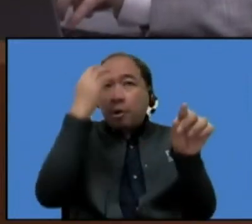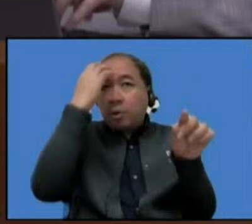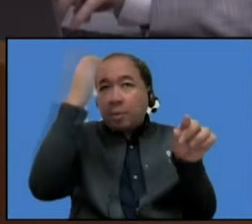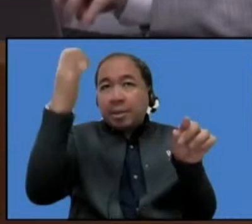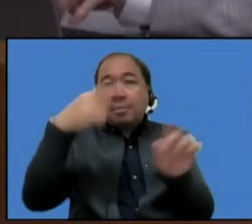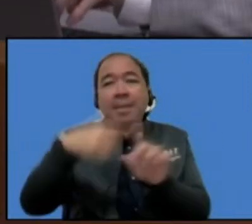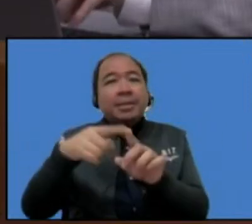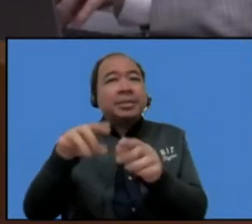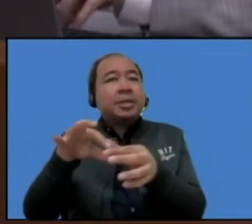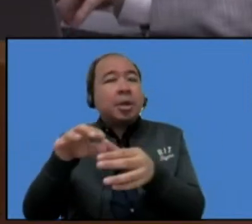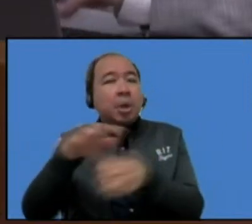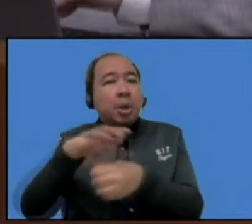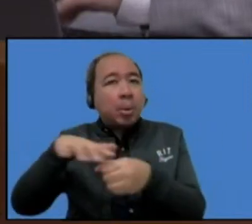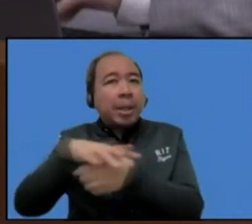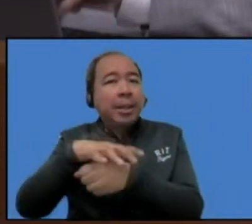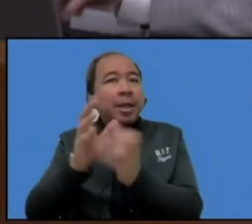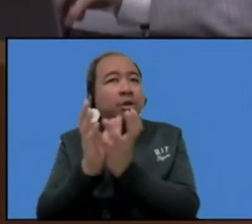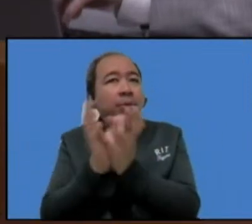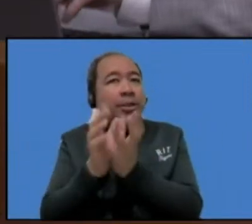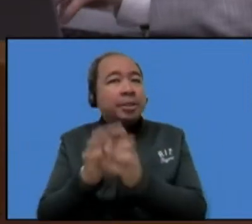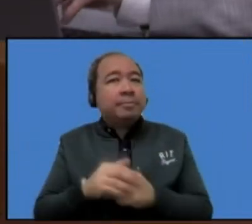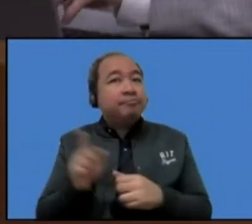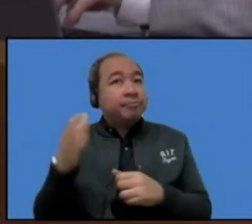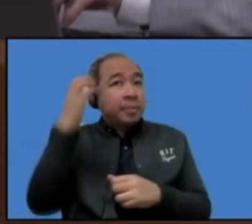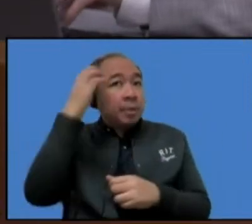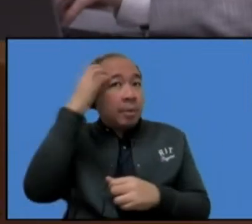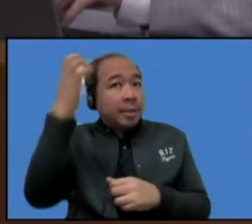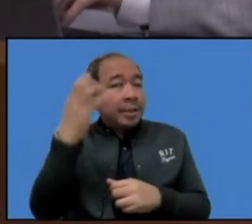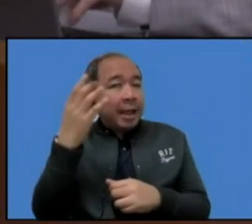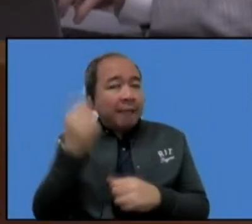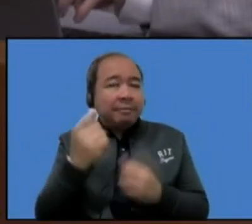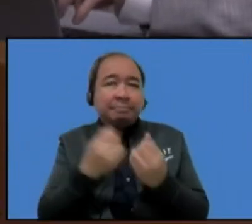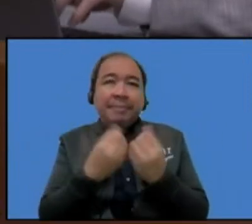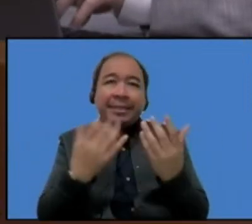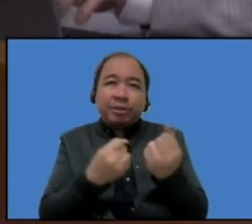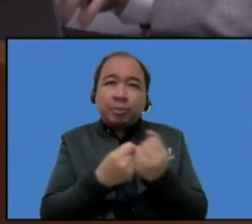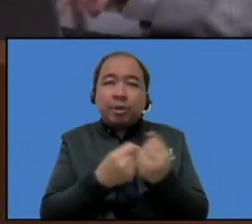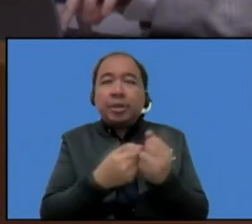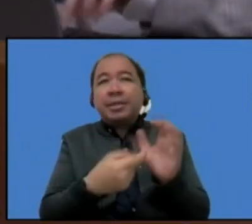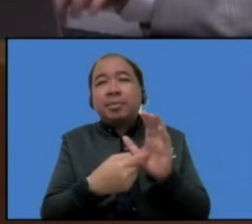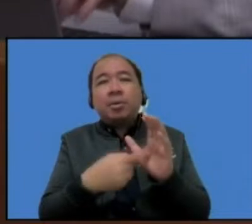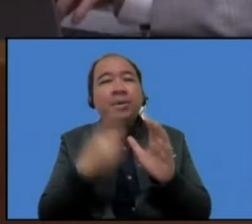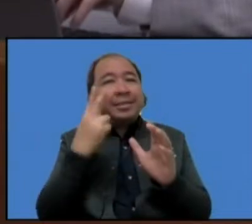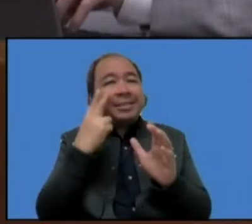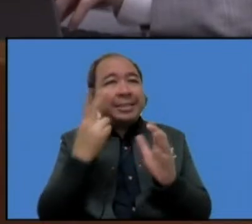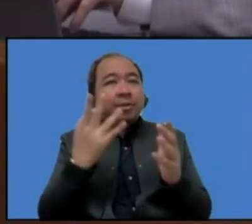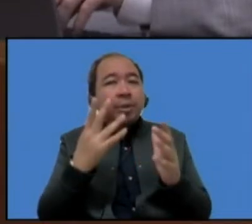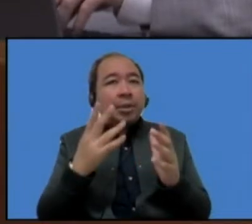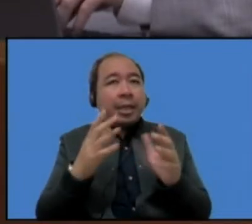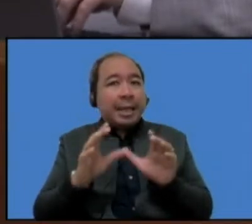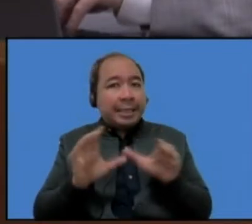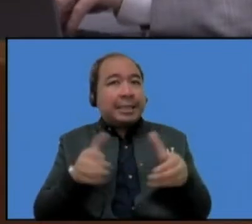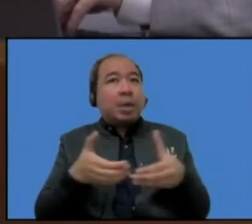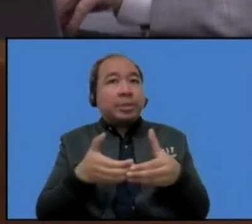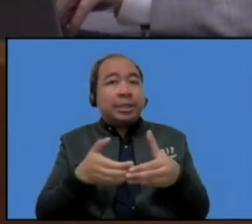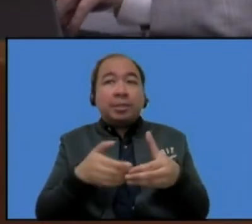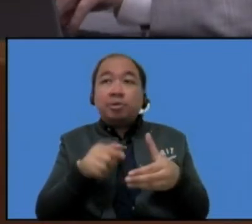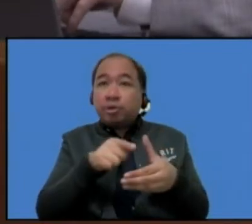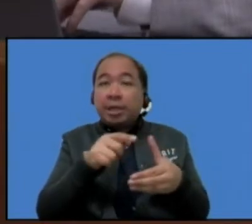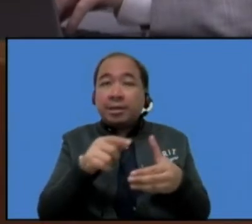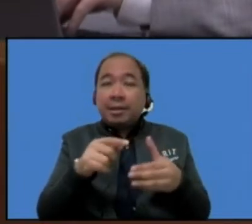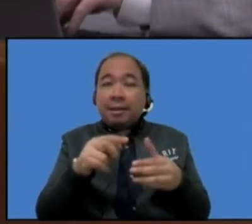operates mechanisms such as Foreign Resident Support Council to ensure that their voices are reflected